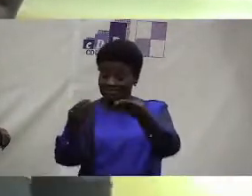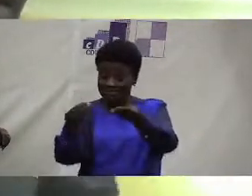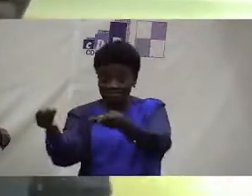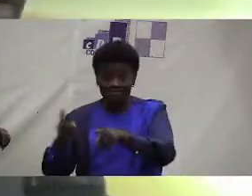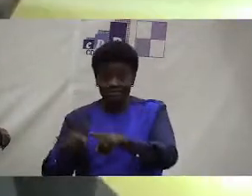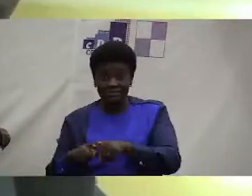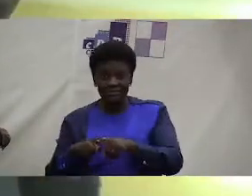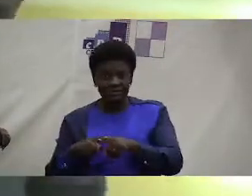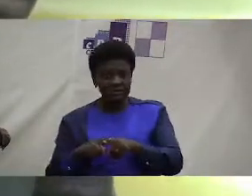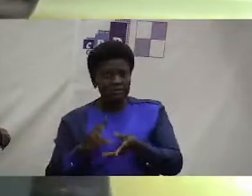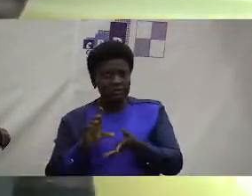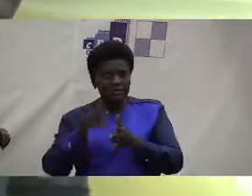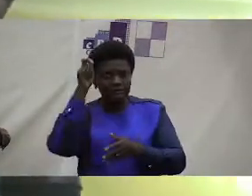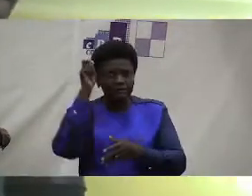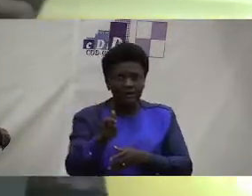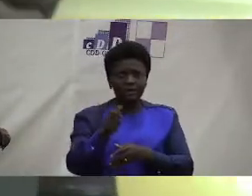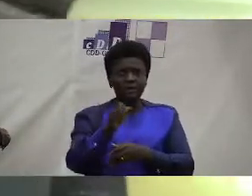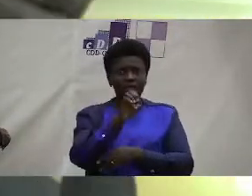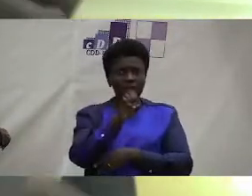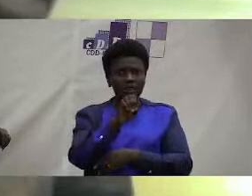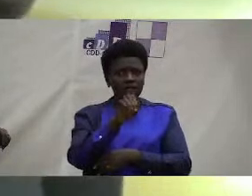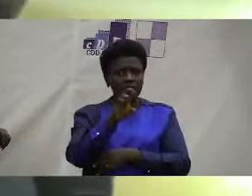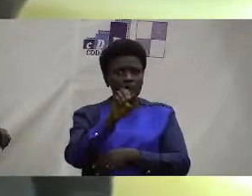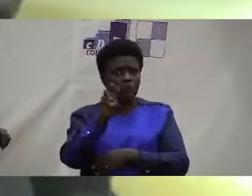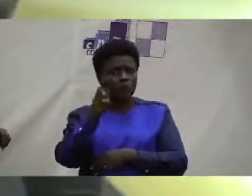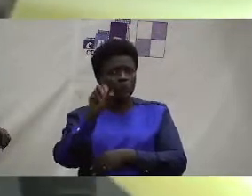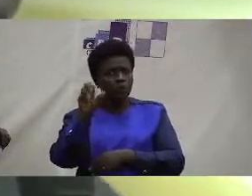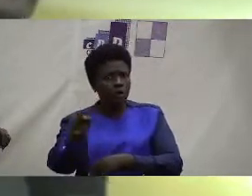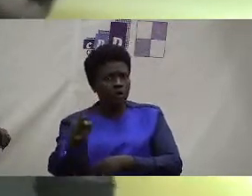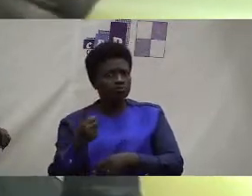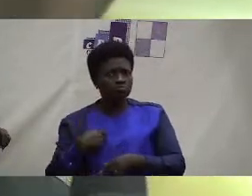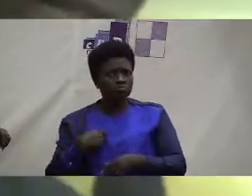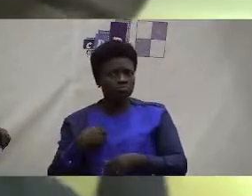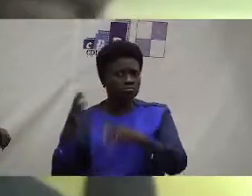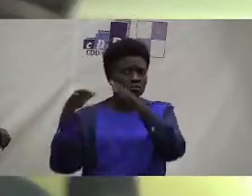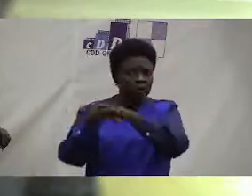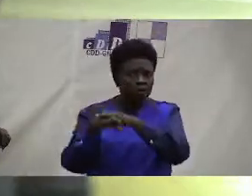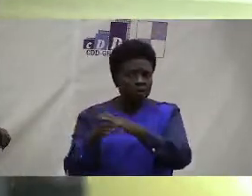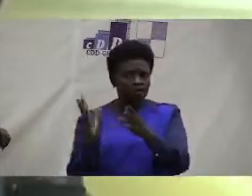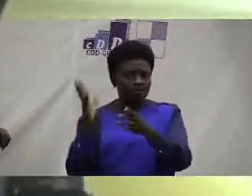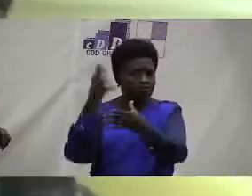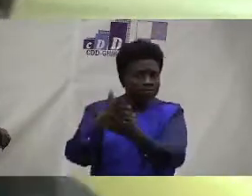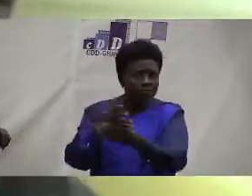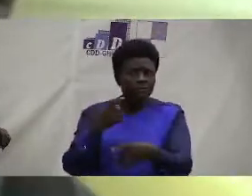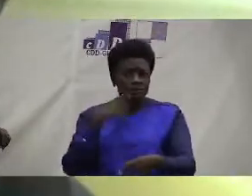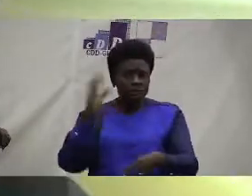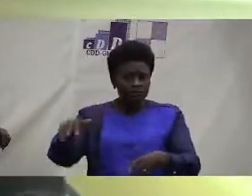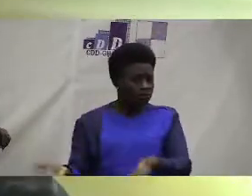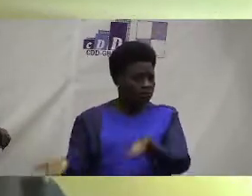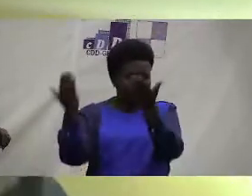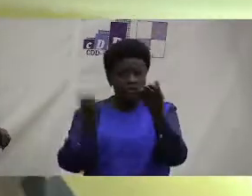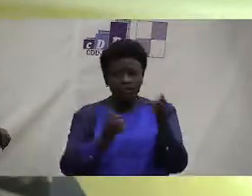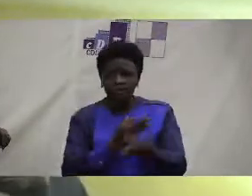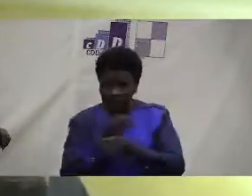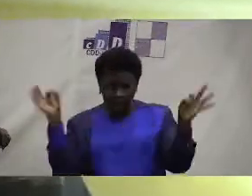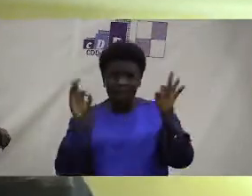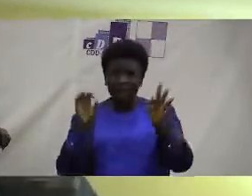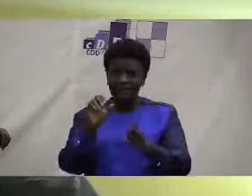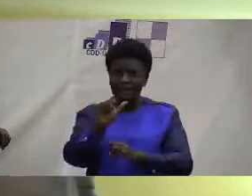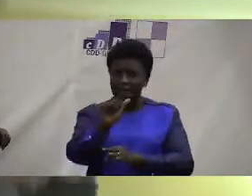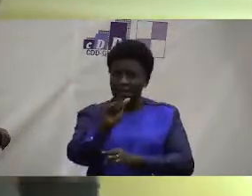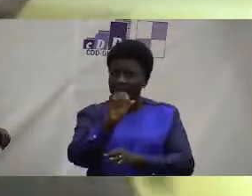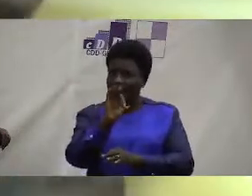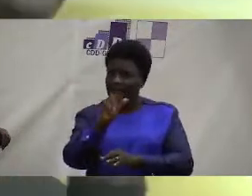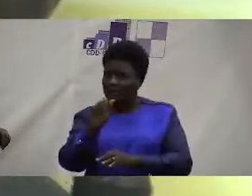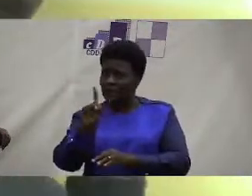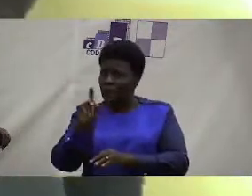ECOWAS intervenes to demand the release of Alpha Conde, the safety and protection of Alpha Conde. Meanwhile,